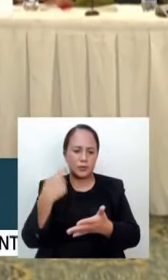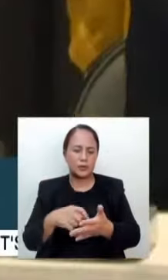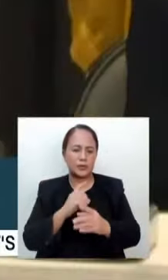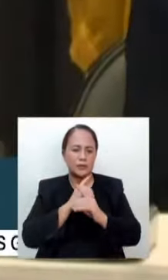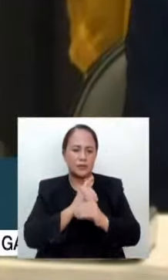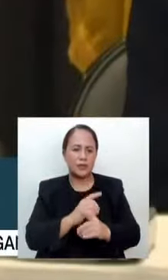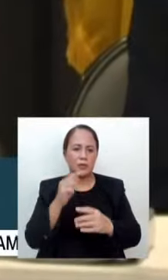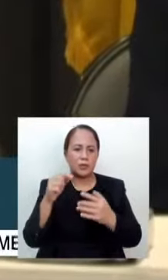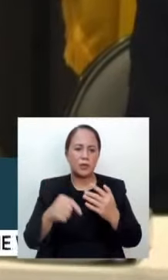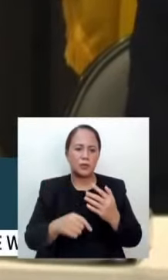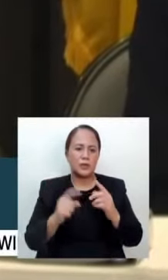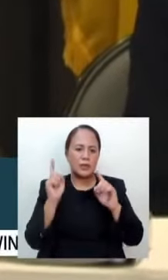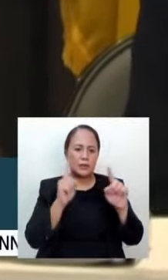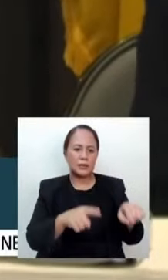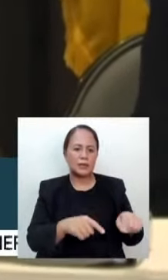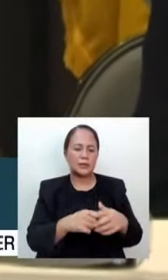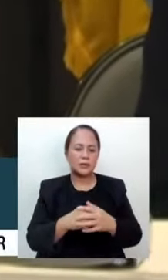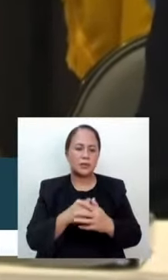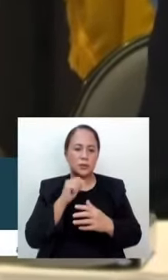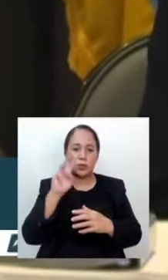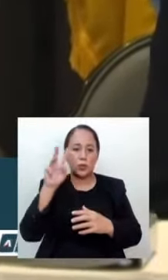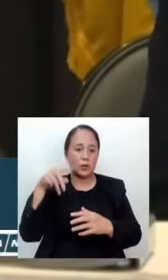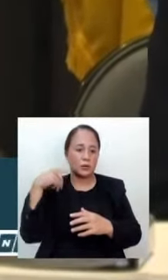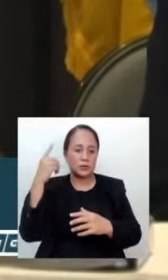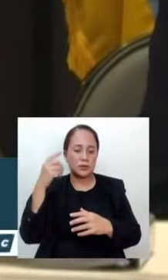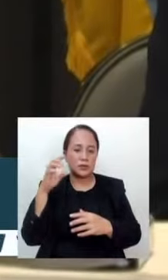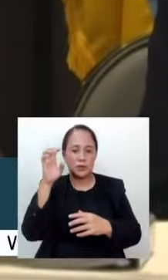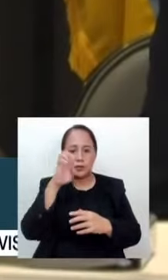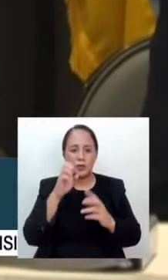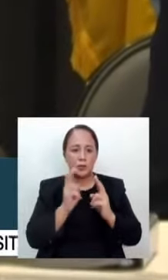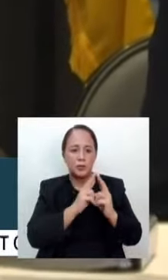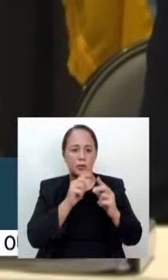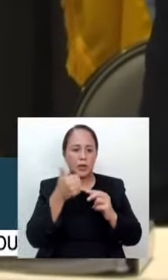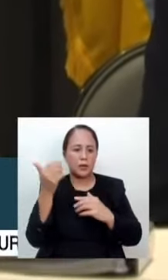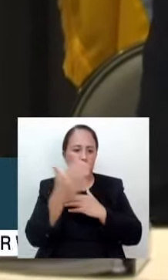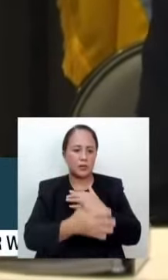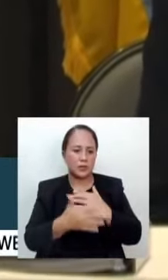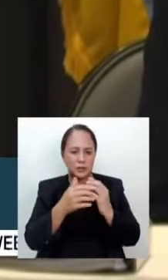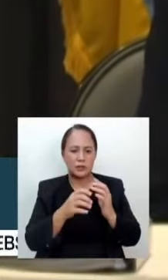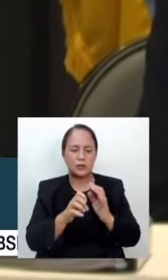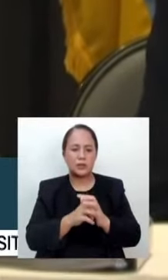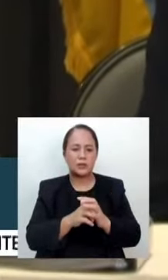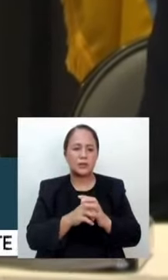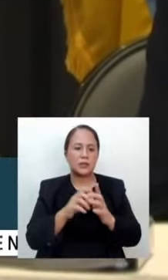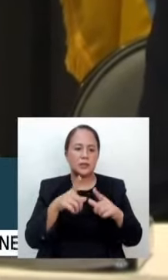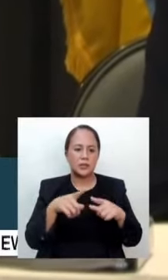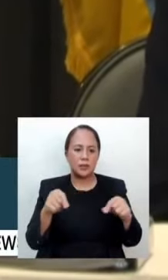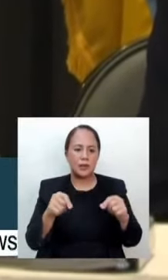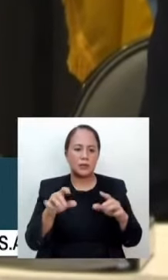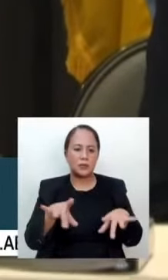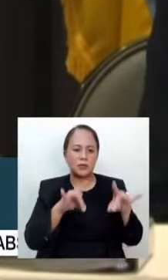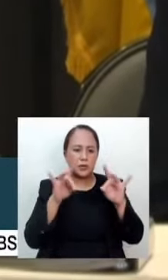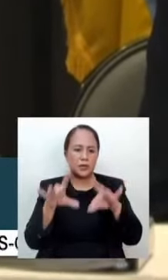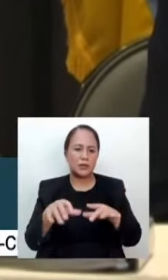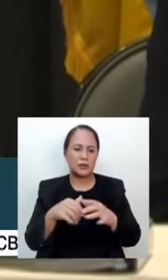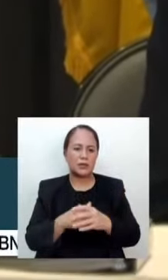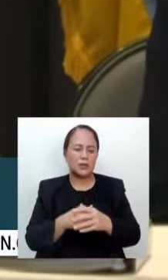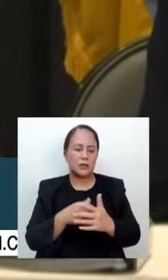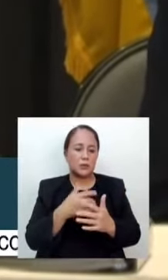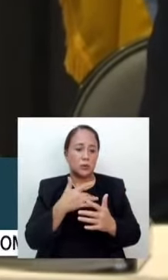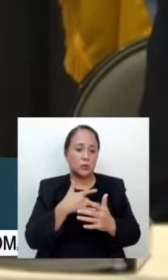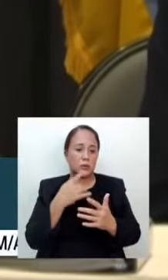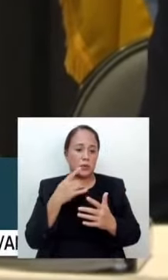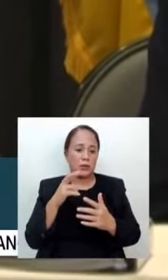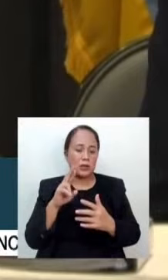those in attendance are not just Washington's European allies, but other countries further east, like Japan and Australia, who fear that a